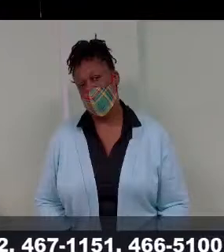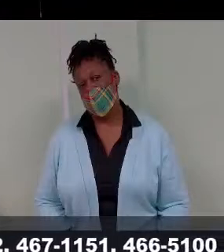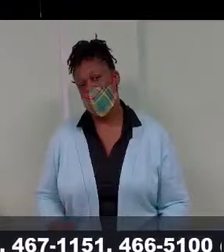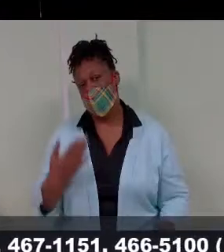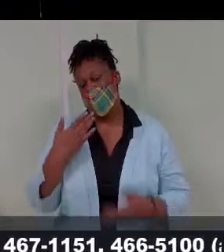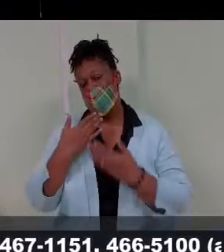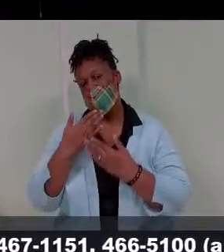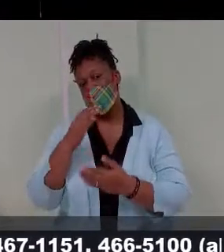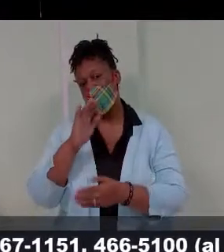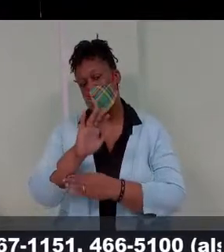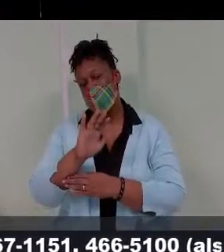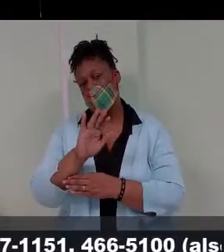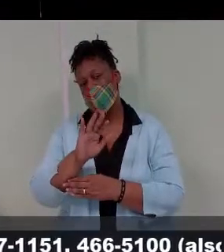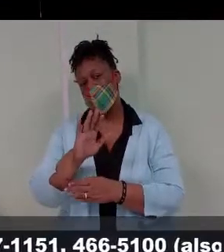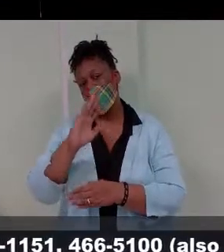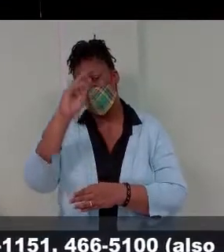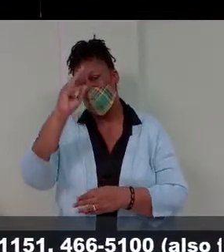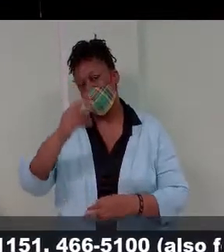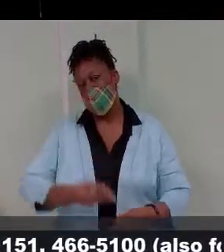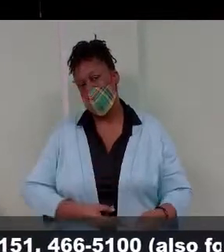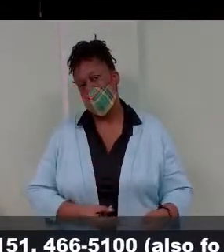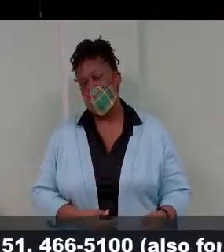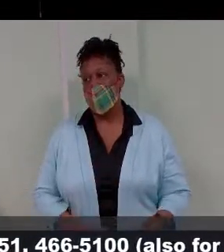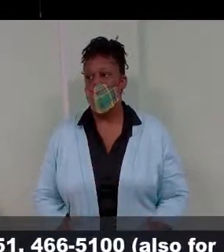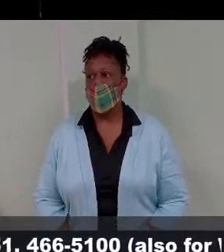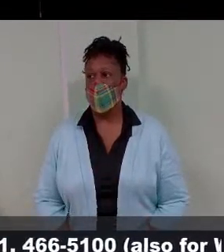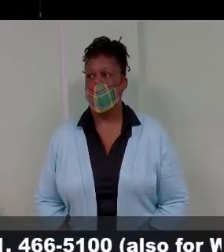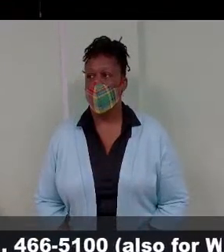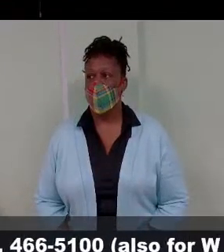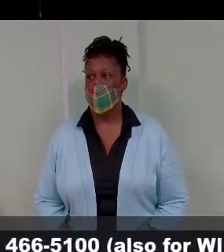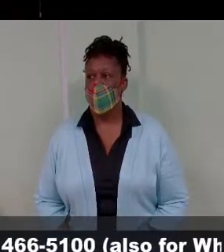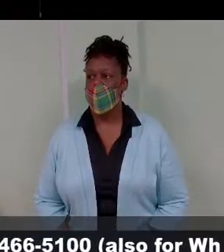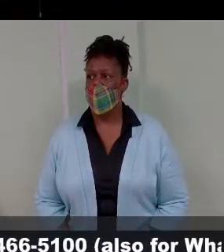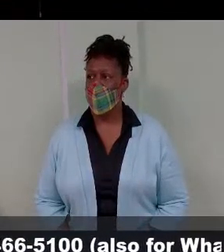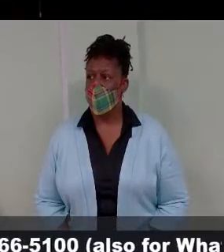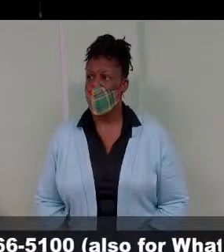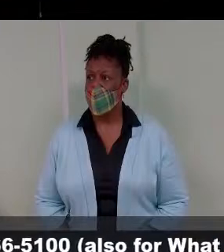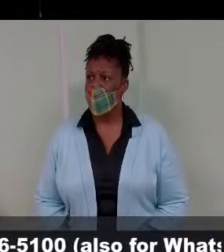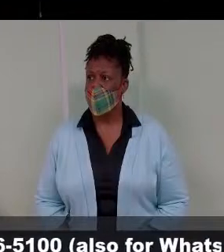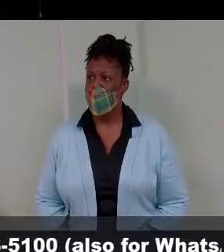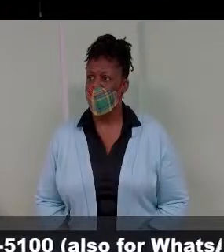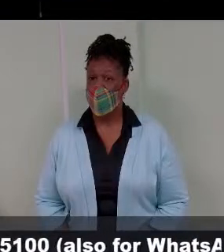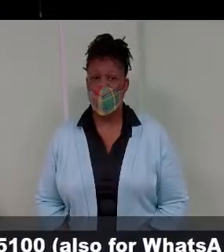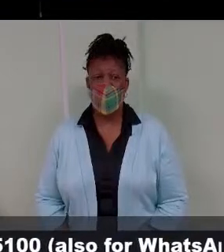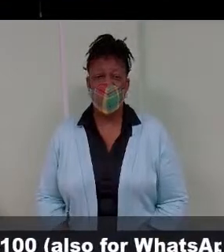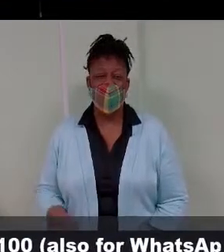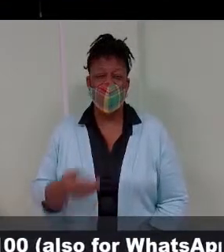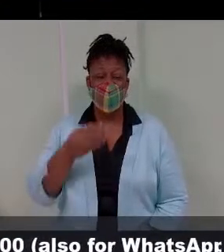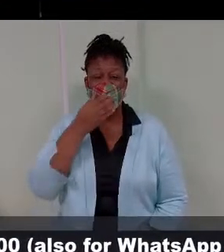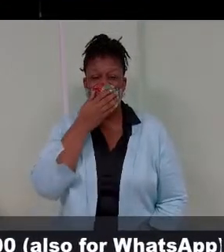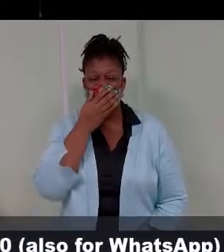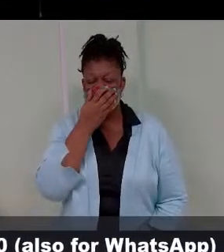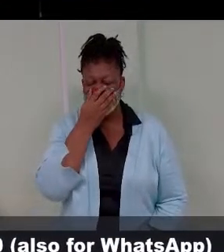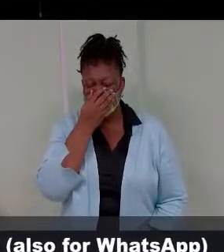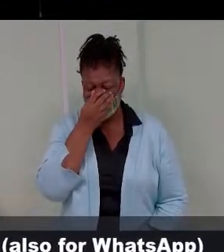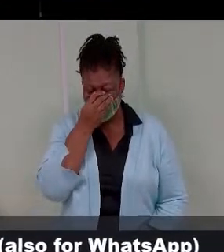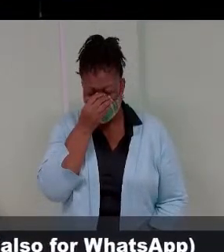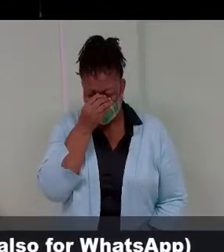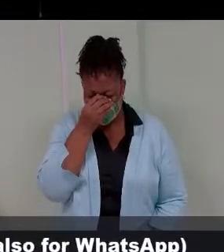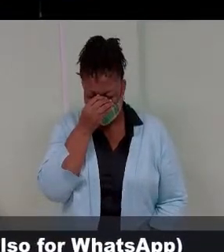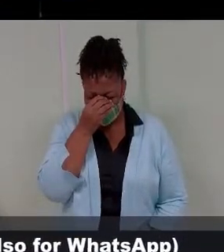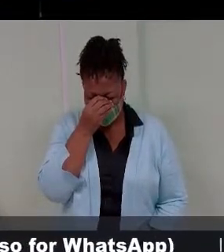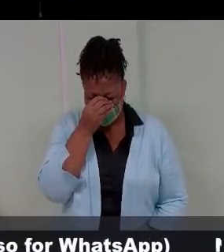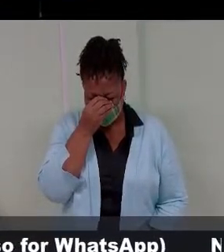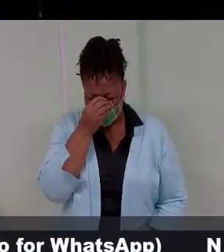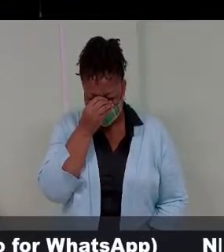Good day and welcome. This is the post-cabinet briefing. Sorry, not the post-cabinet briefing, the weekly